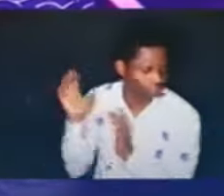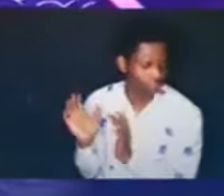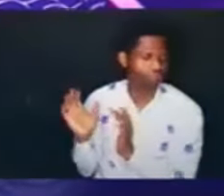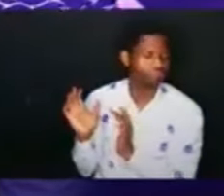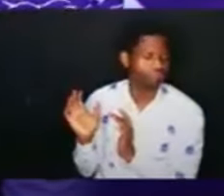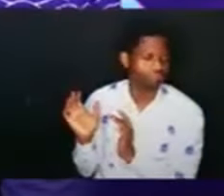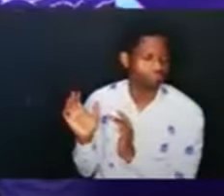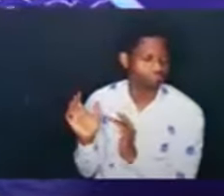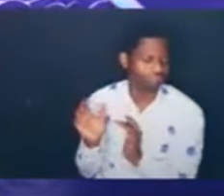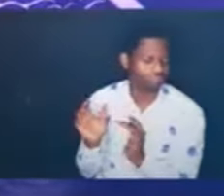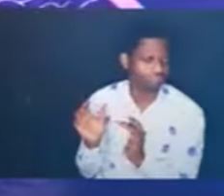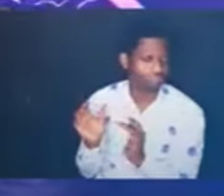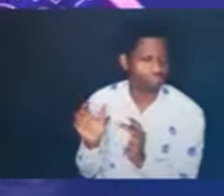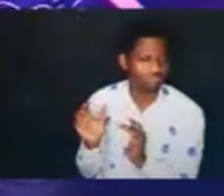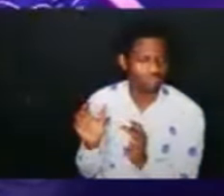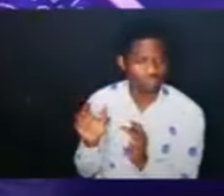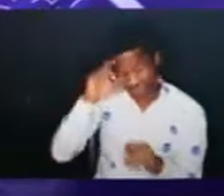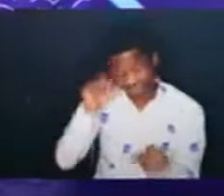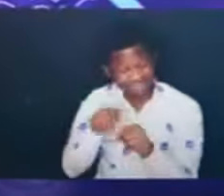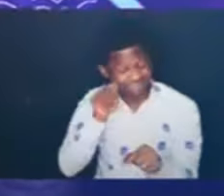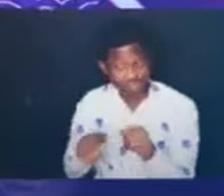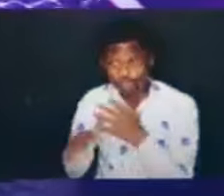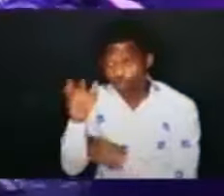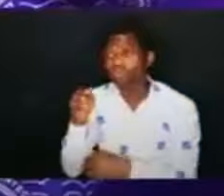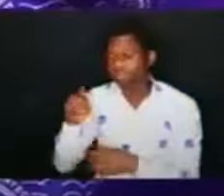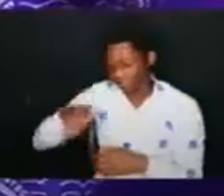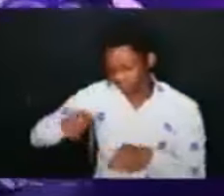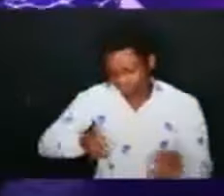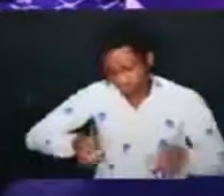See, brothers and sisters, God rules.